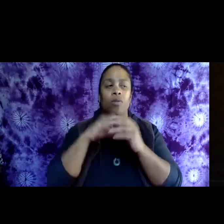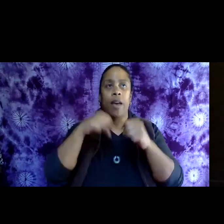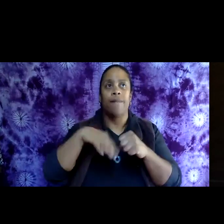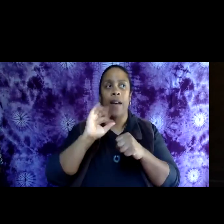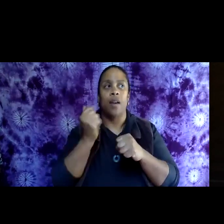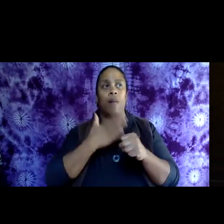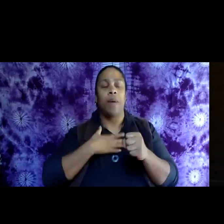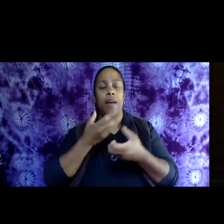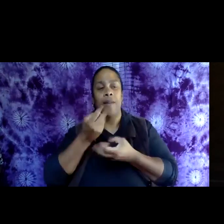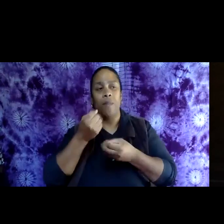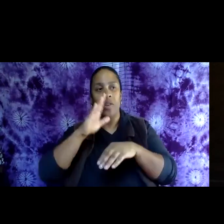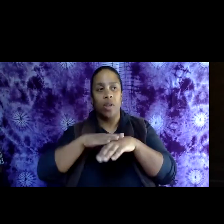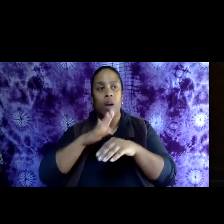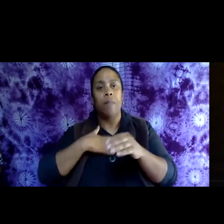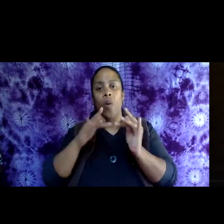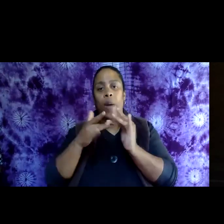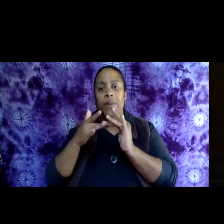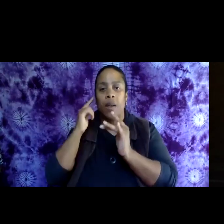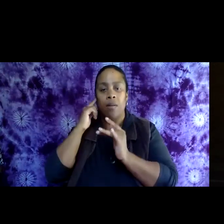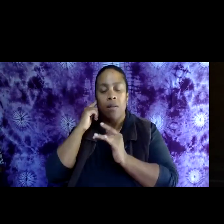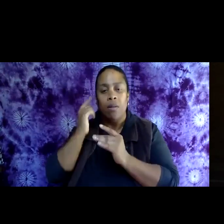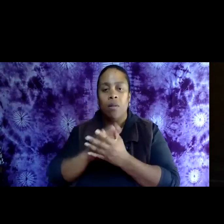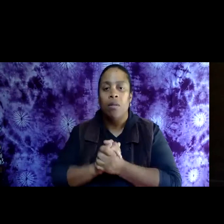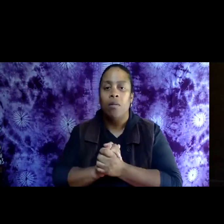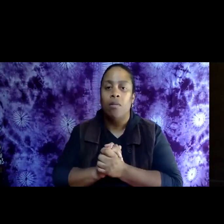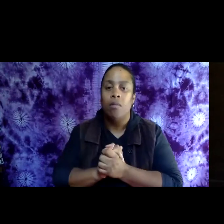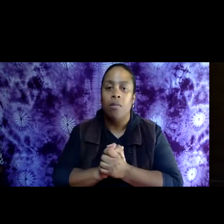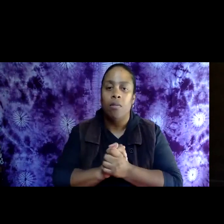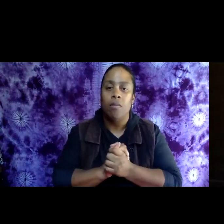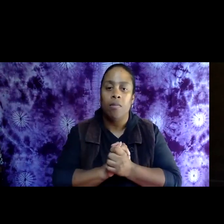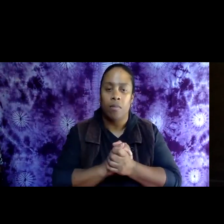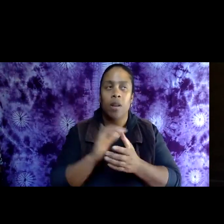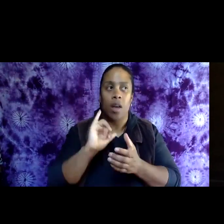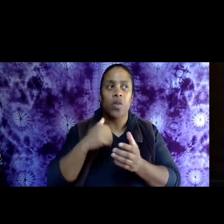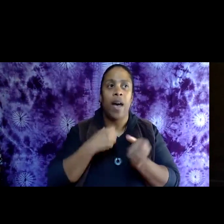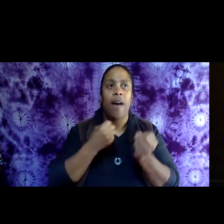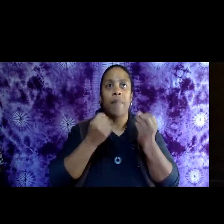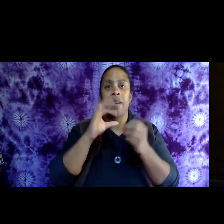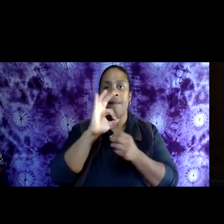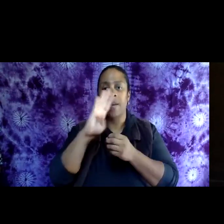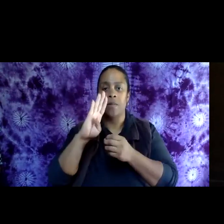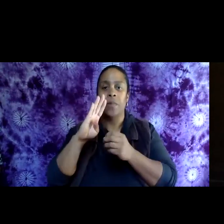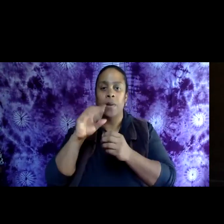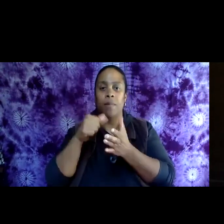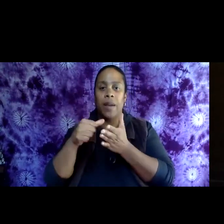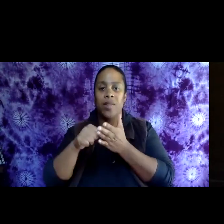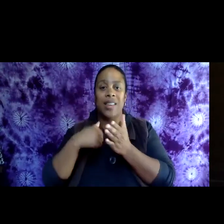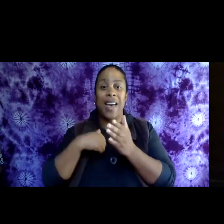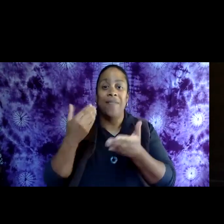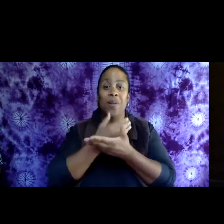are listed on the calendar on that website, laureleshimayo.com, and lots of Facebook pages. And I've got new websites that are coming soon. I'm in the middle